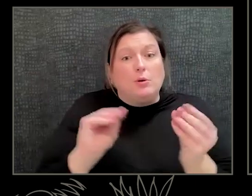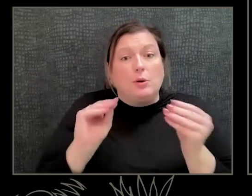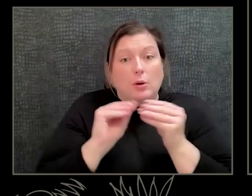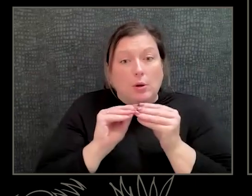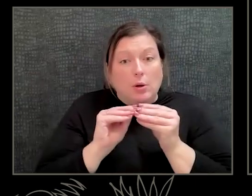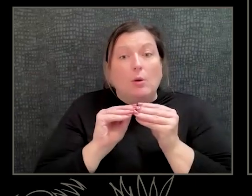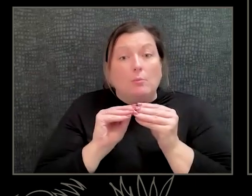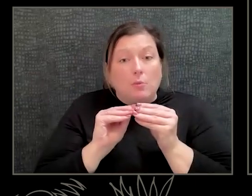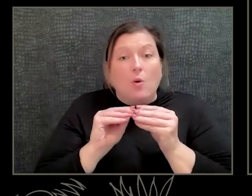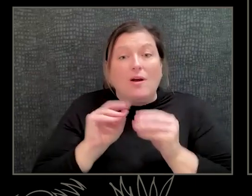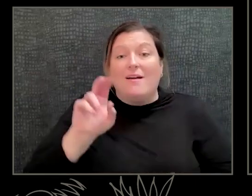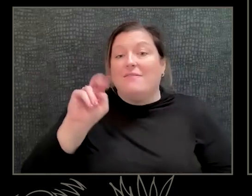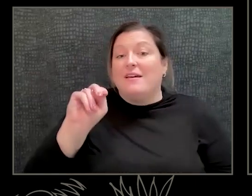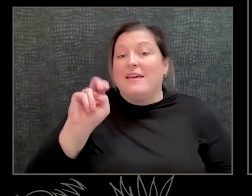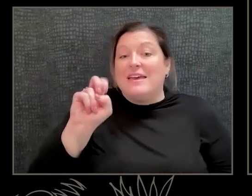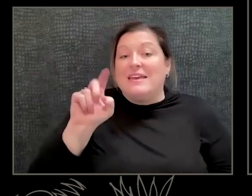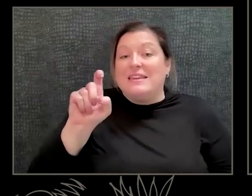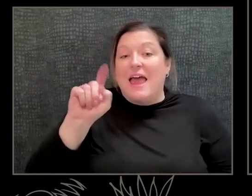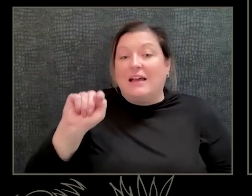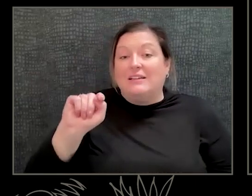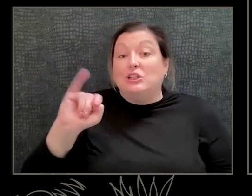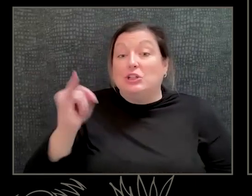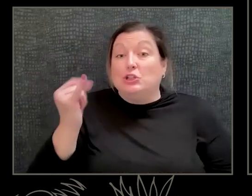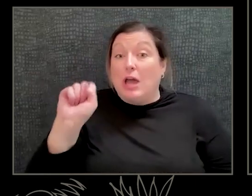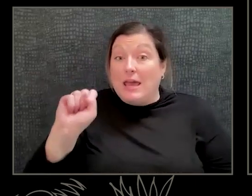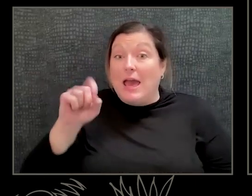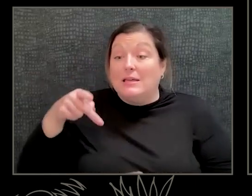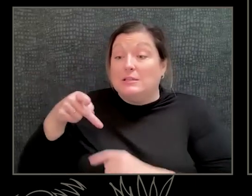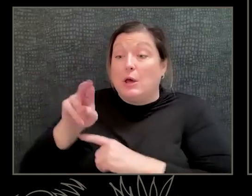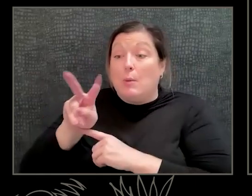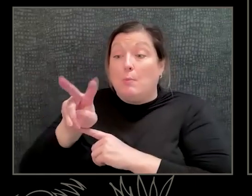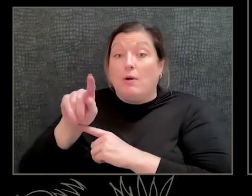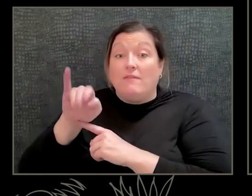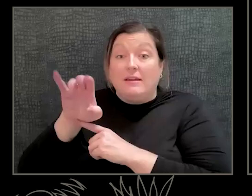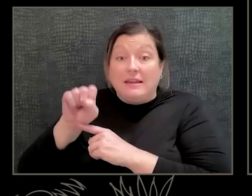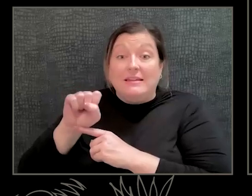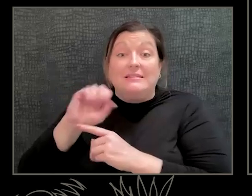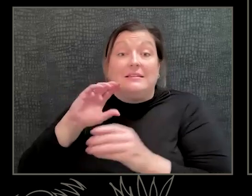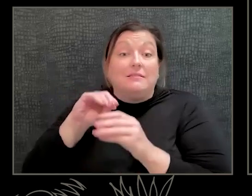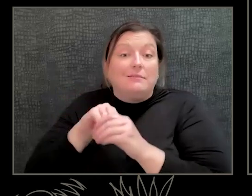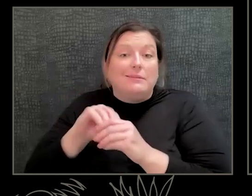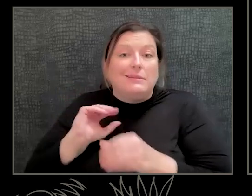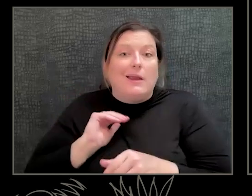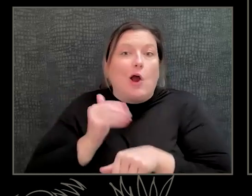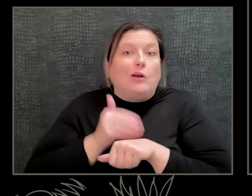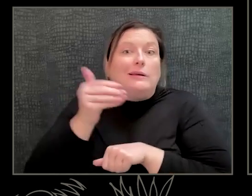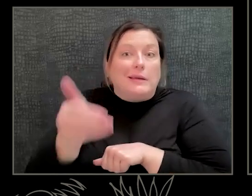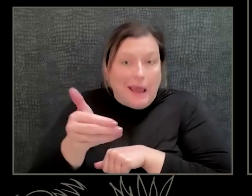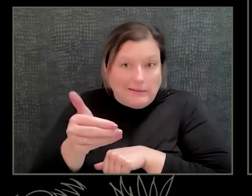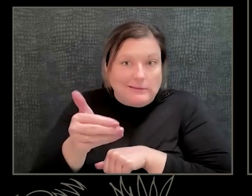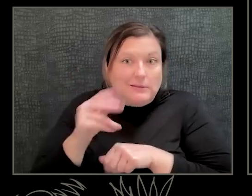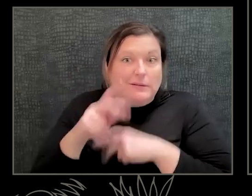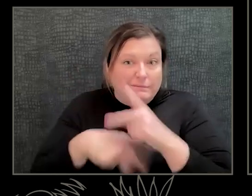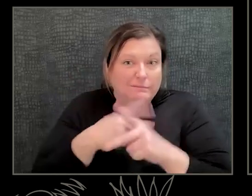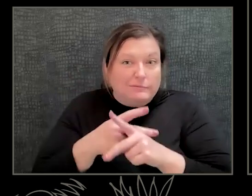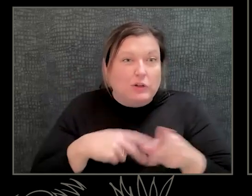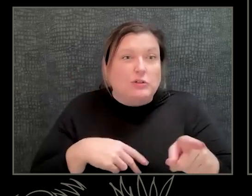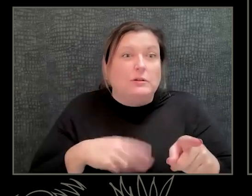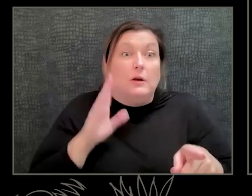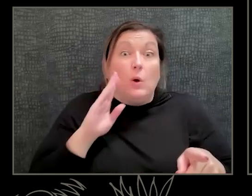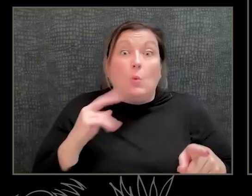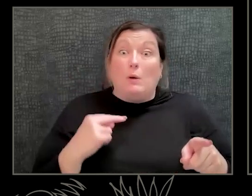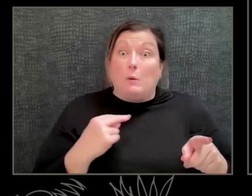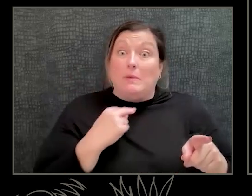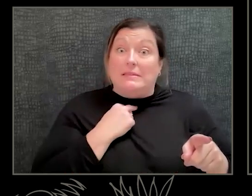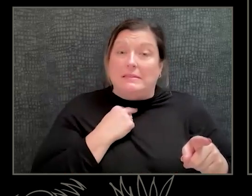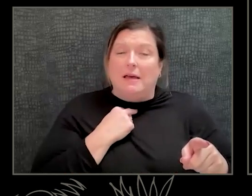primitives inside our implementations, we'll be not stuck, but kind of building more